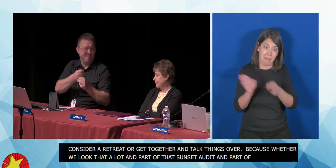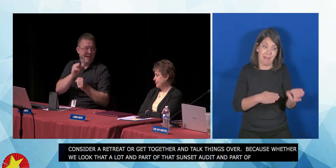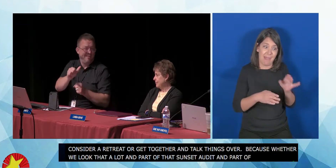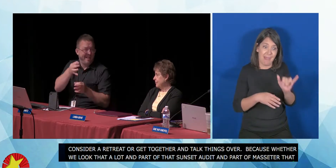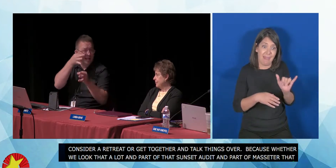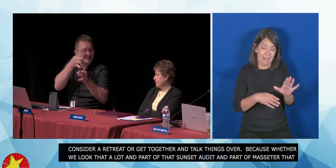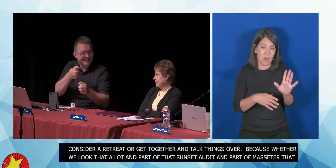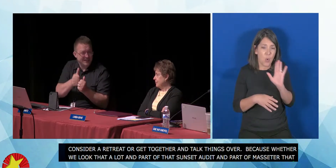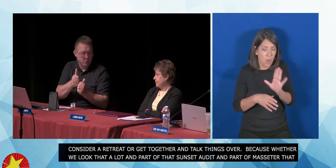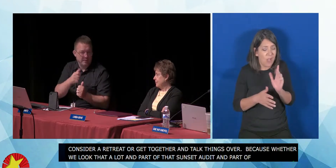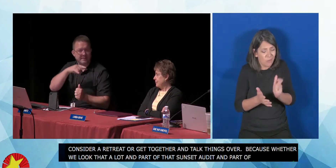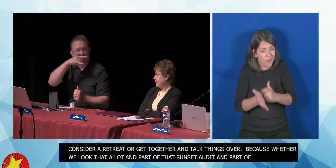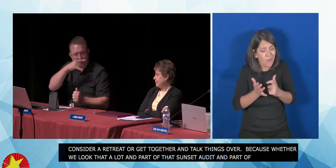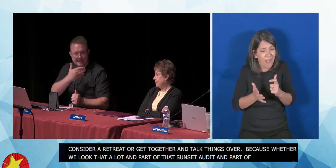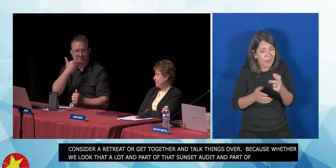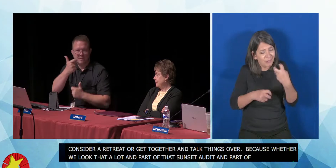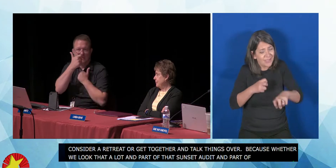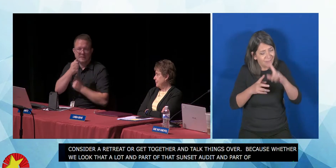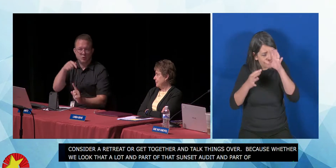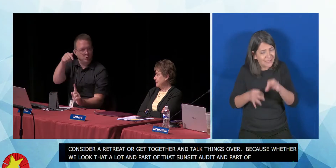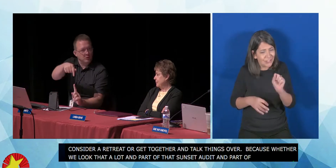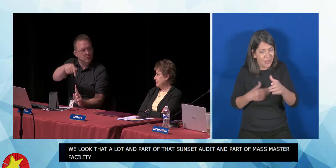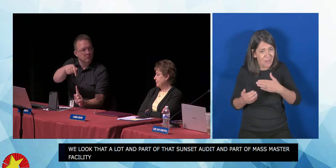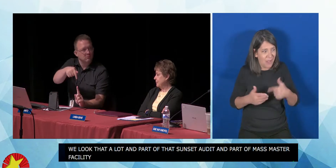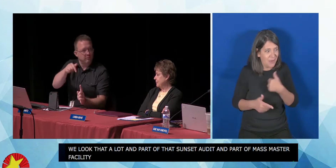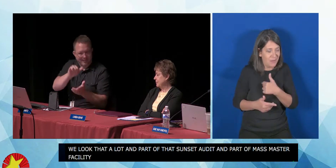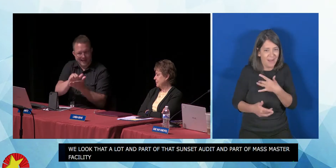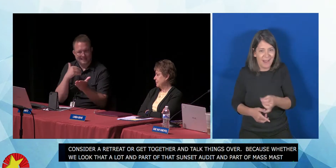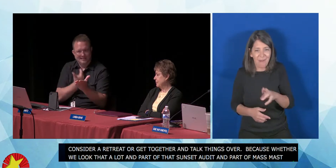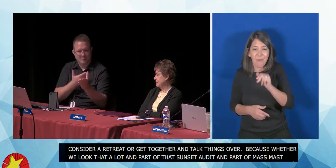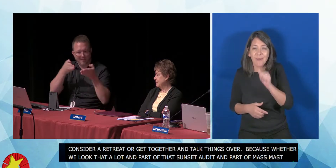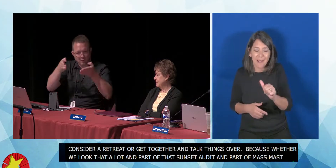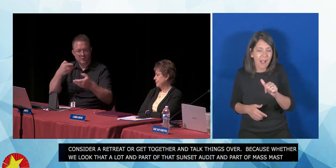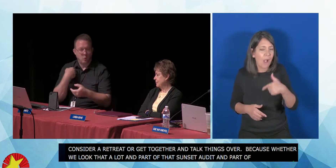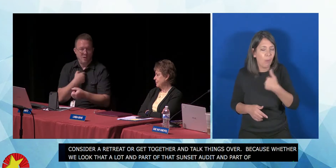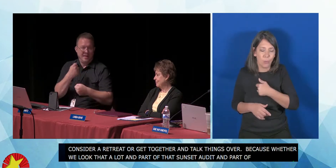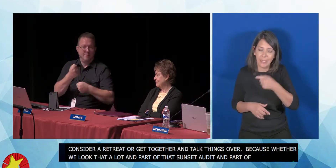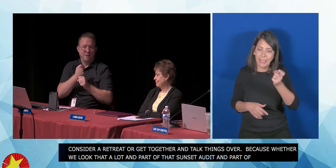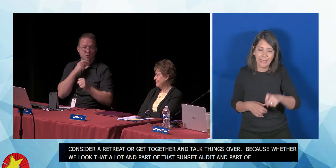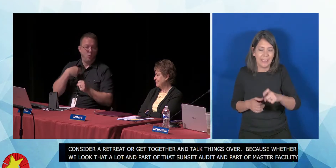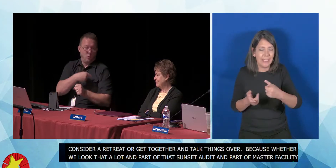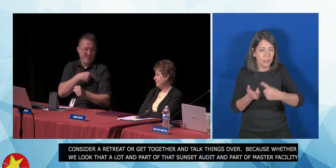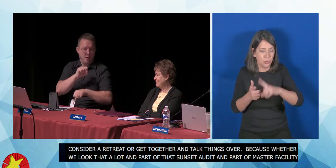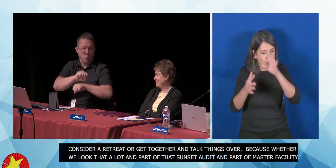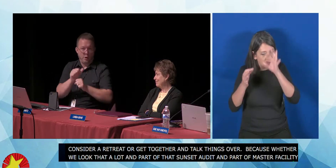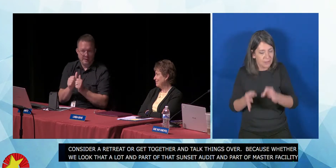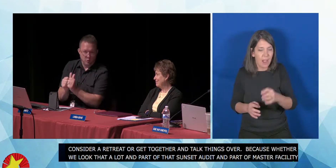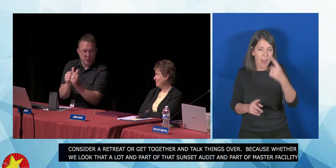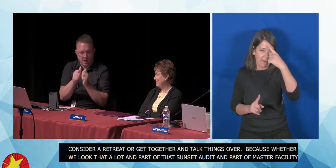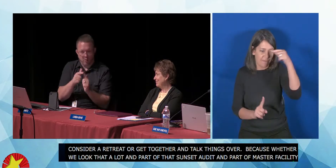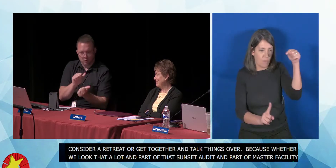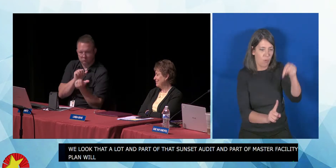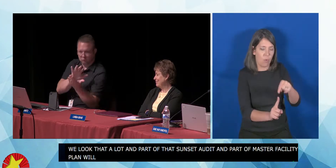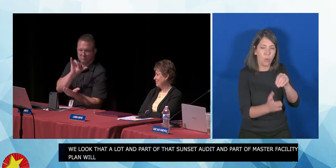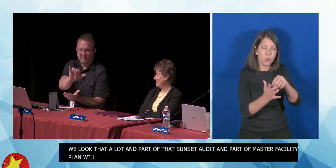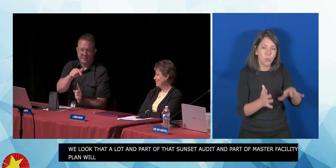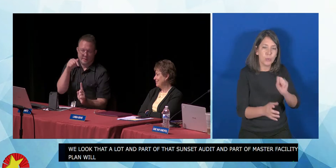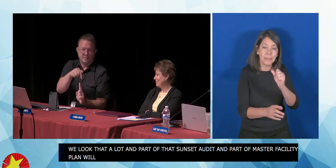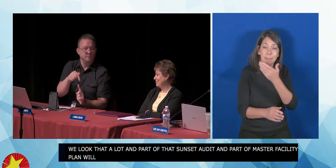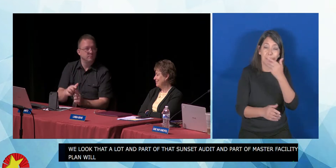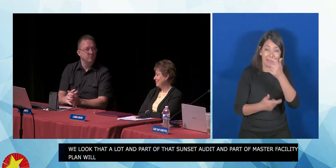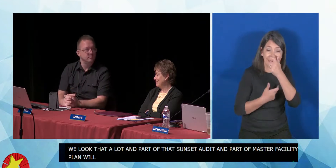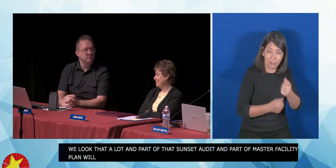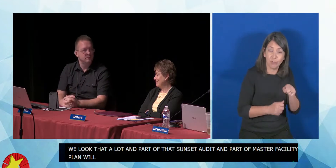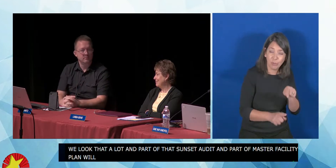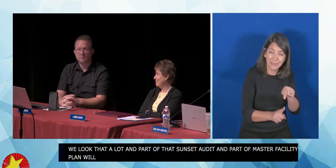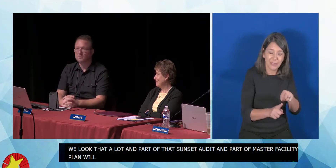decisions. And we want to be able to make those decisions with the kids' best interest in mind. And we need to focus on our